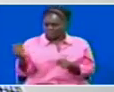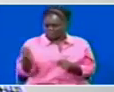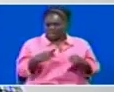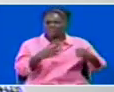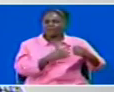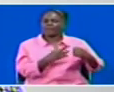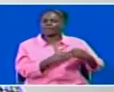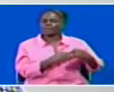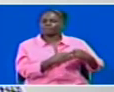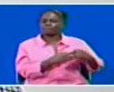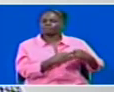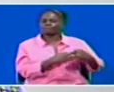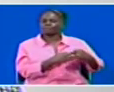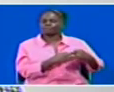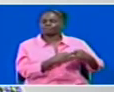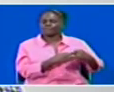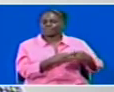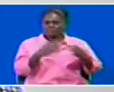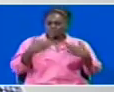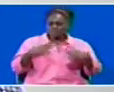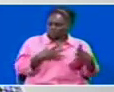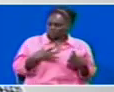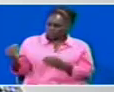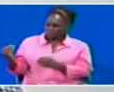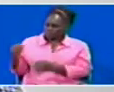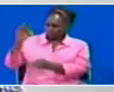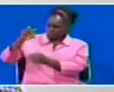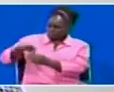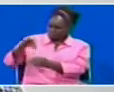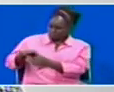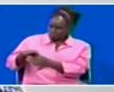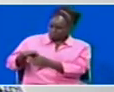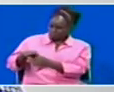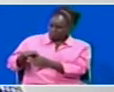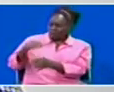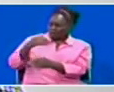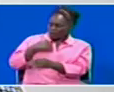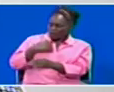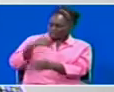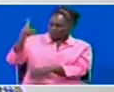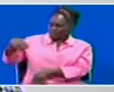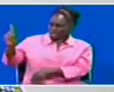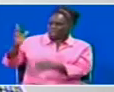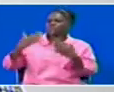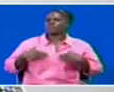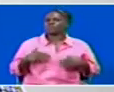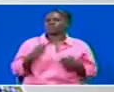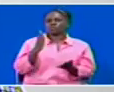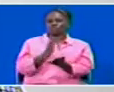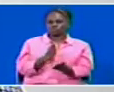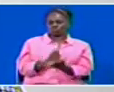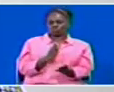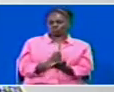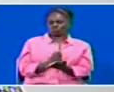8th comes and people go to that ballot paper, there must be eligible people. So indeed, it is